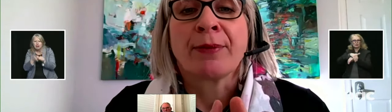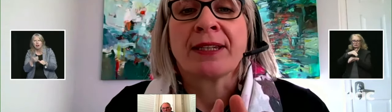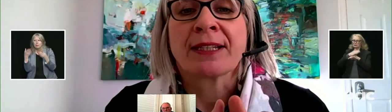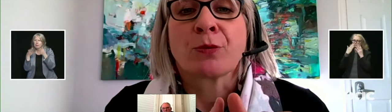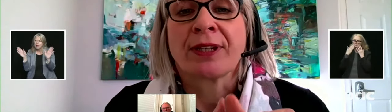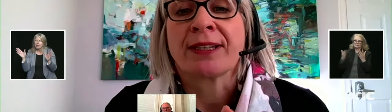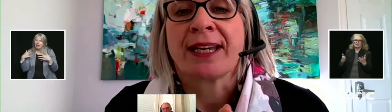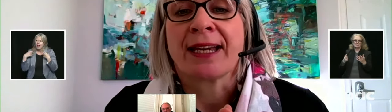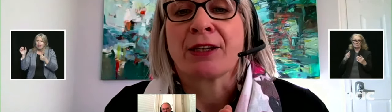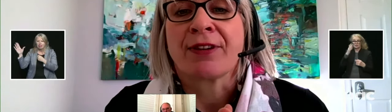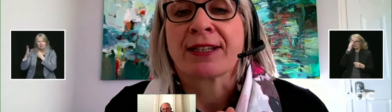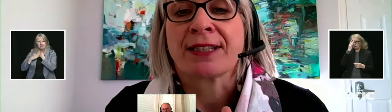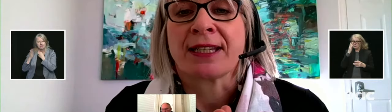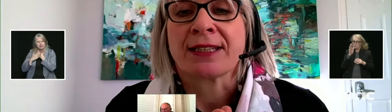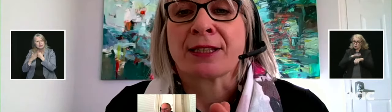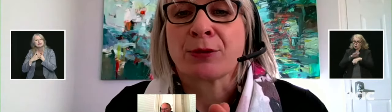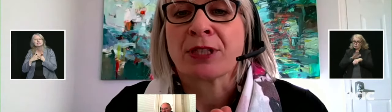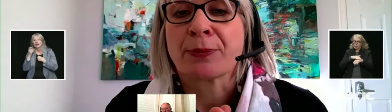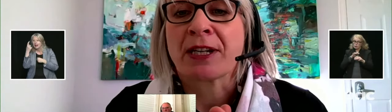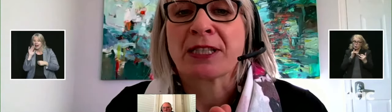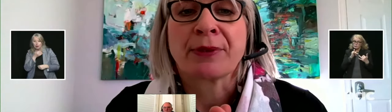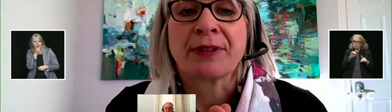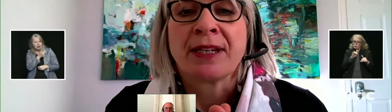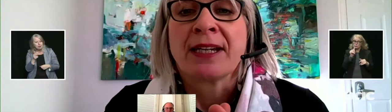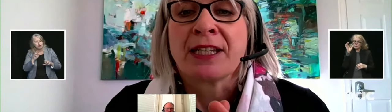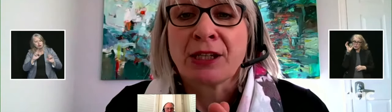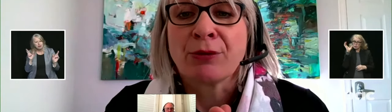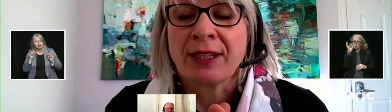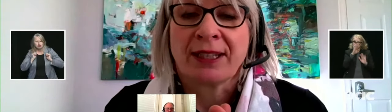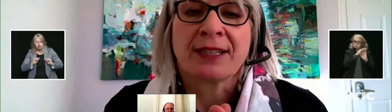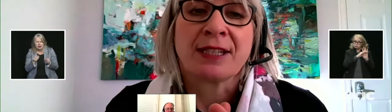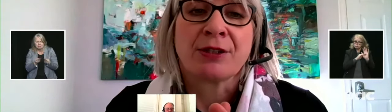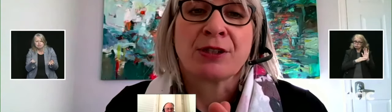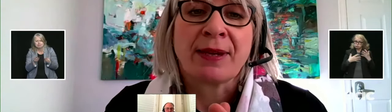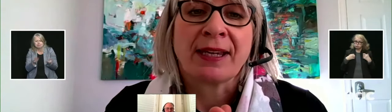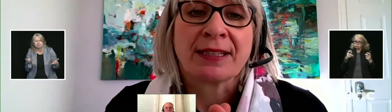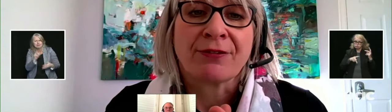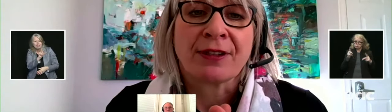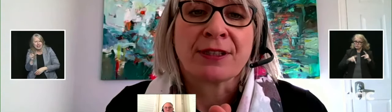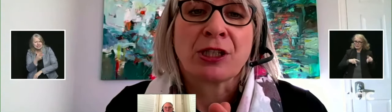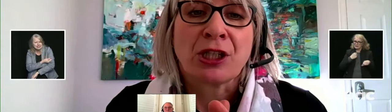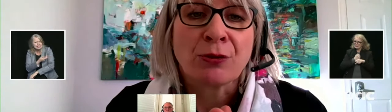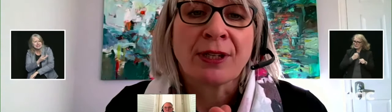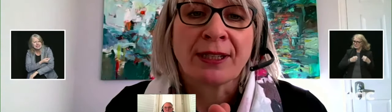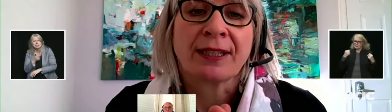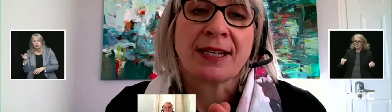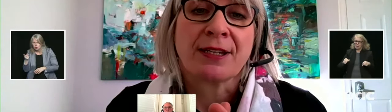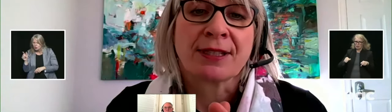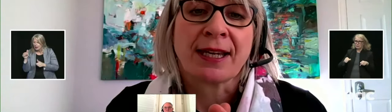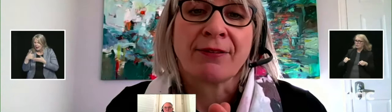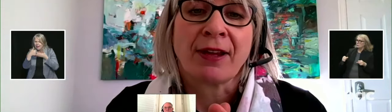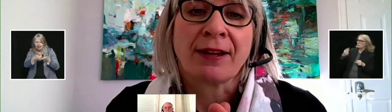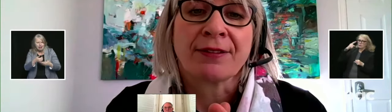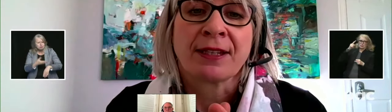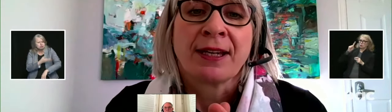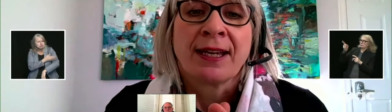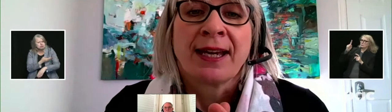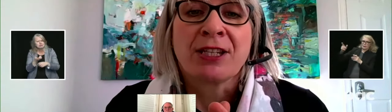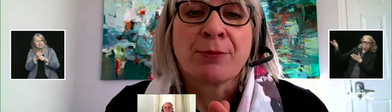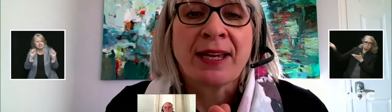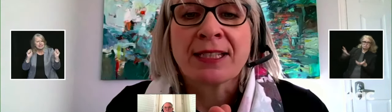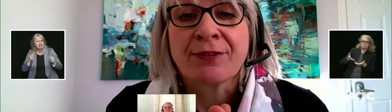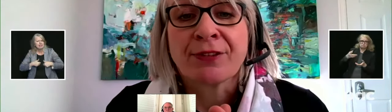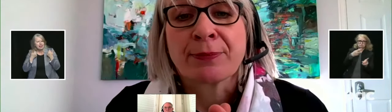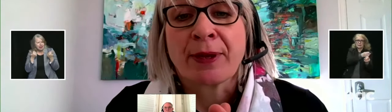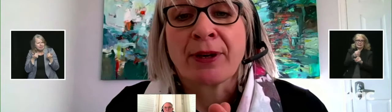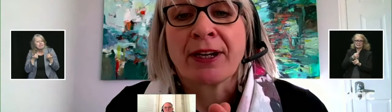our government is working to get you vaccines as soon as possible, you can continue to make a difference. You can continue to save lives.